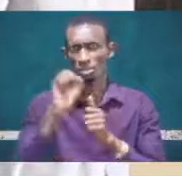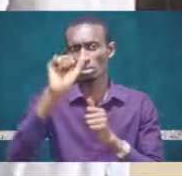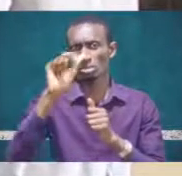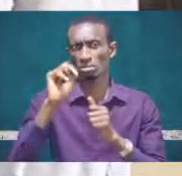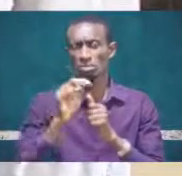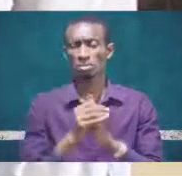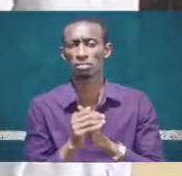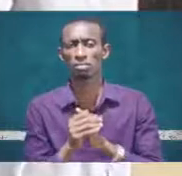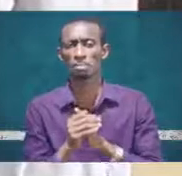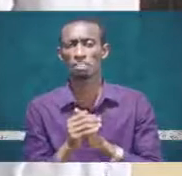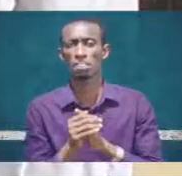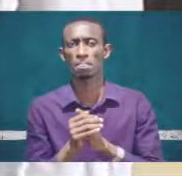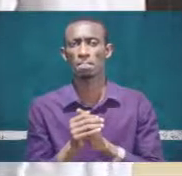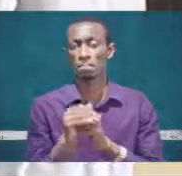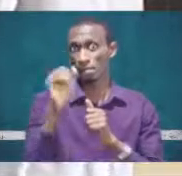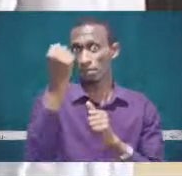sine